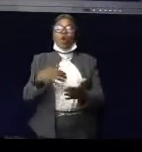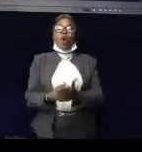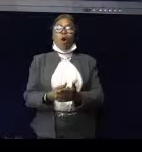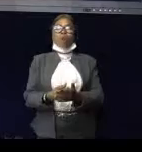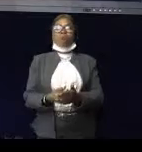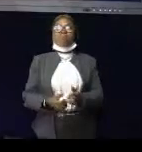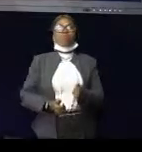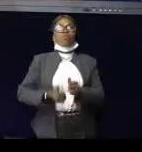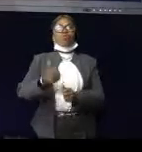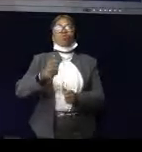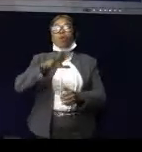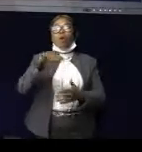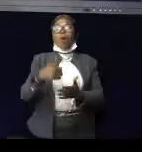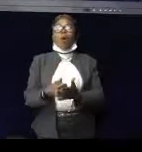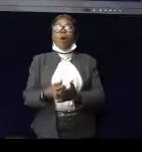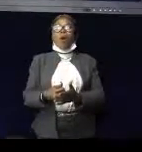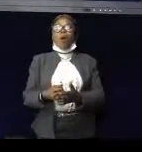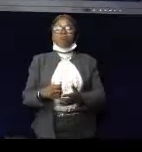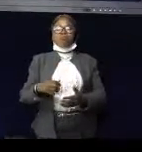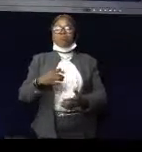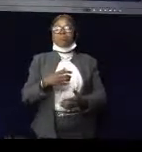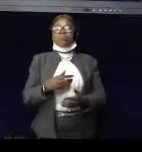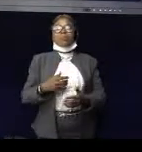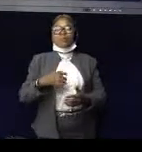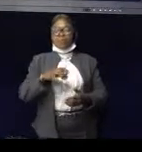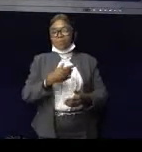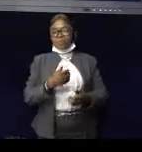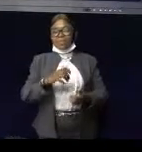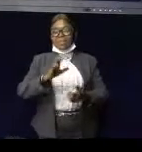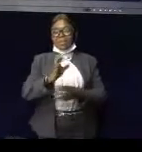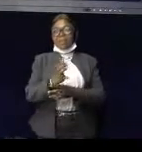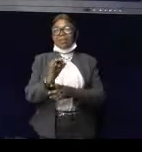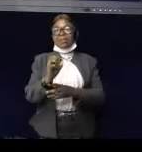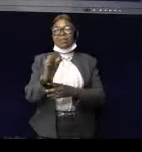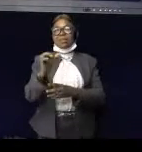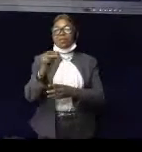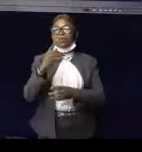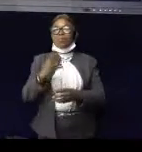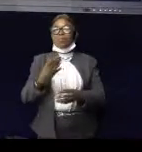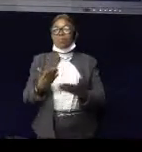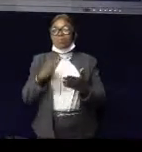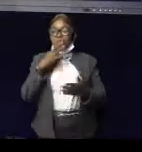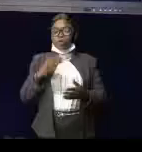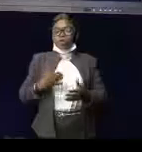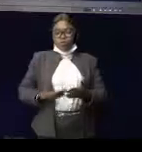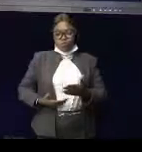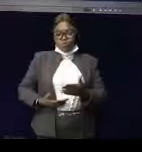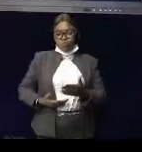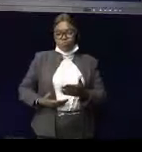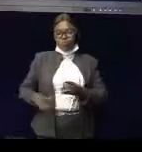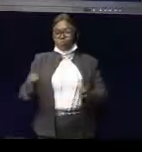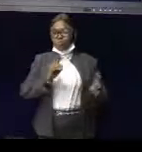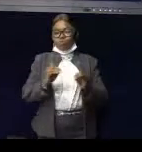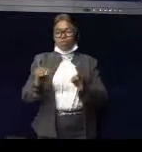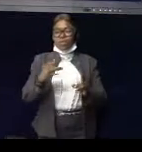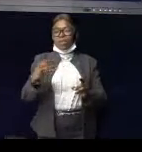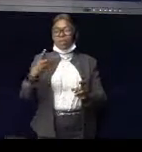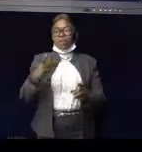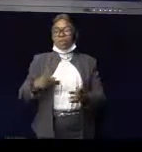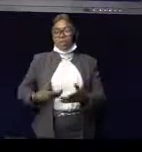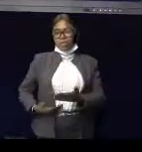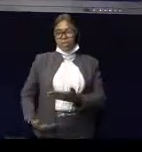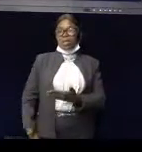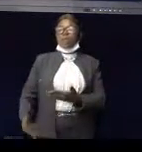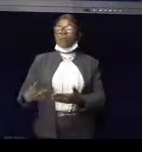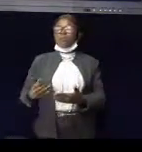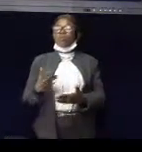all cases, an infected pregnant woman can pass them to the baby during delivery. Thus, we are referring to